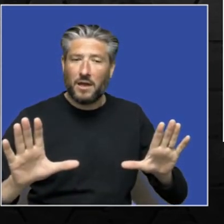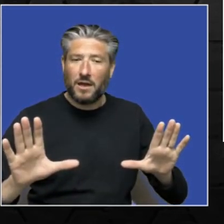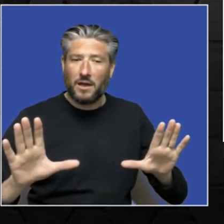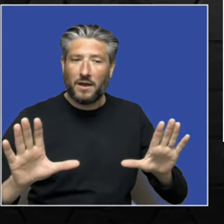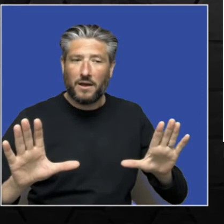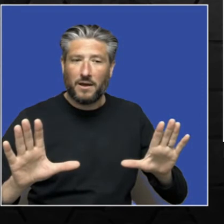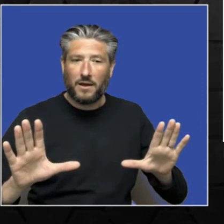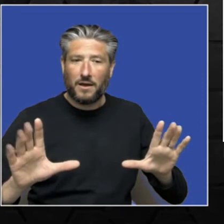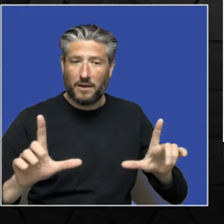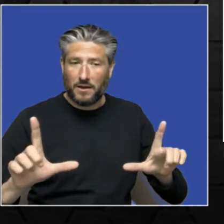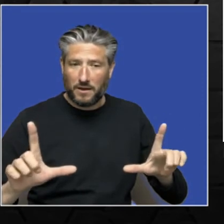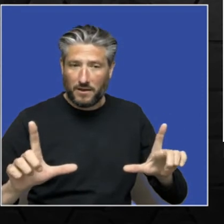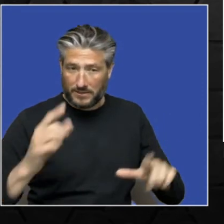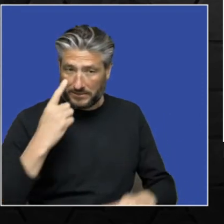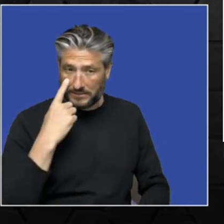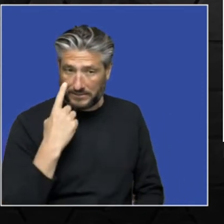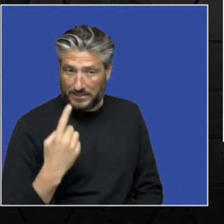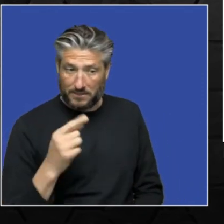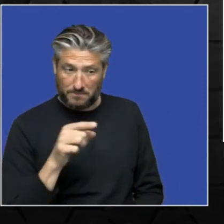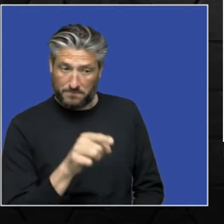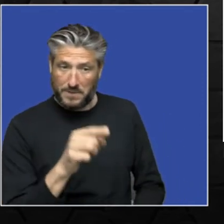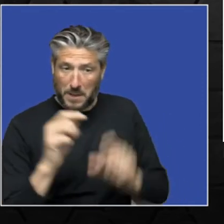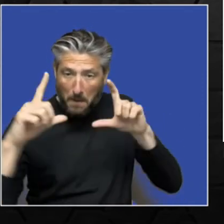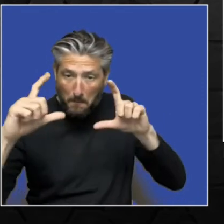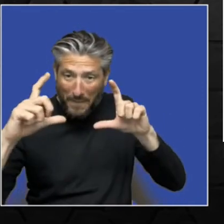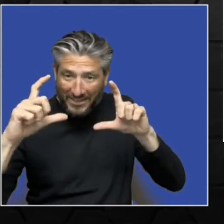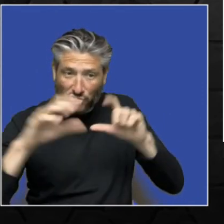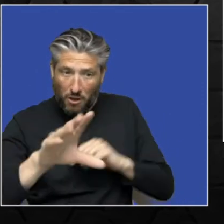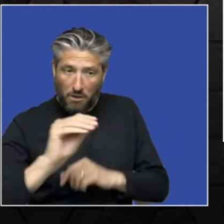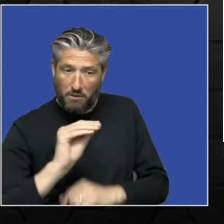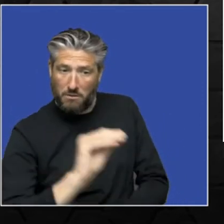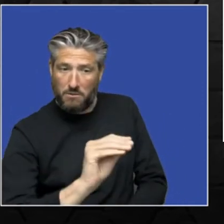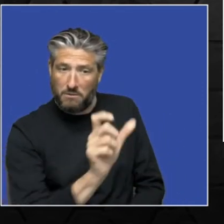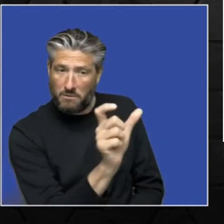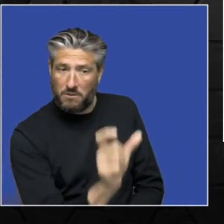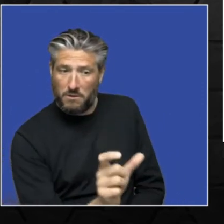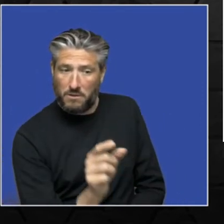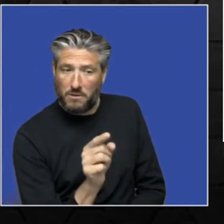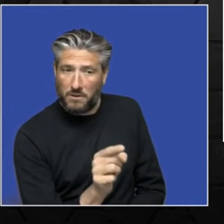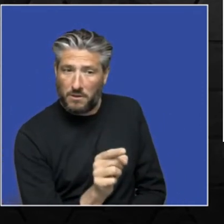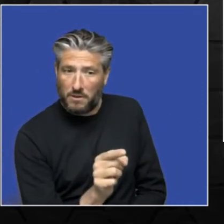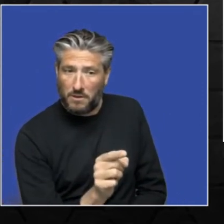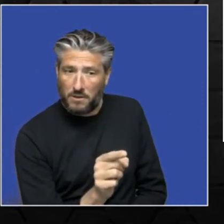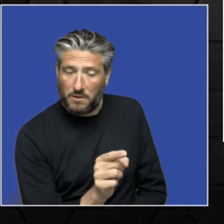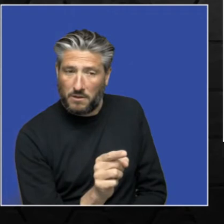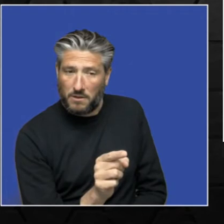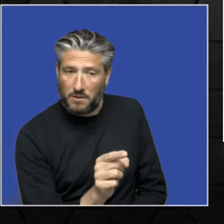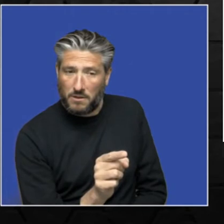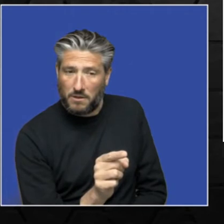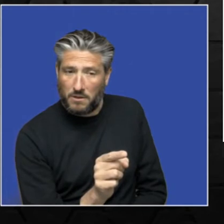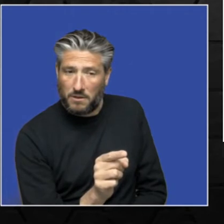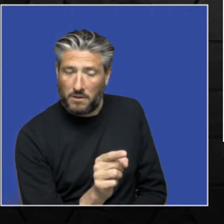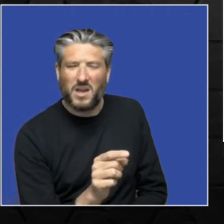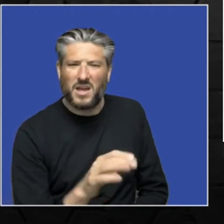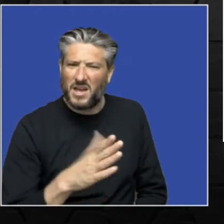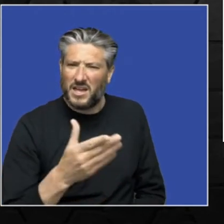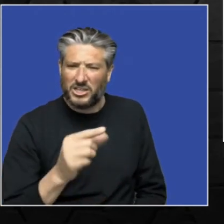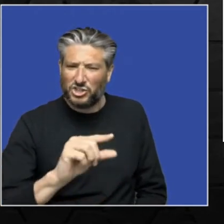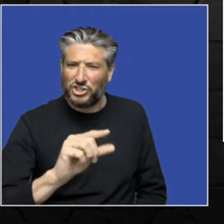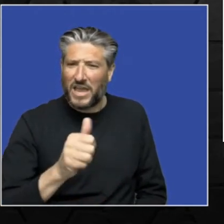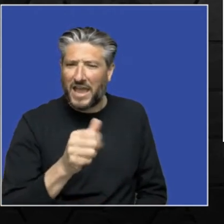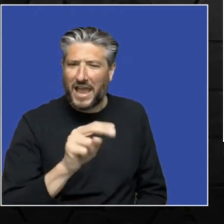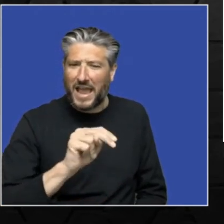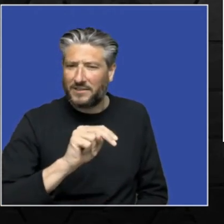the image which we have given here. So there's a concept called as GANs, which is generative adversarial networks. So basically